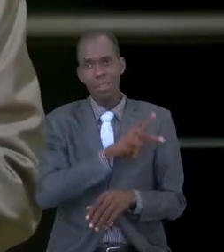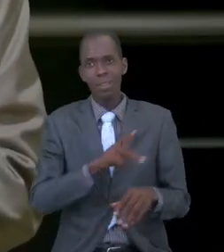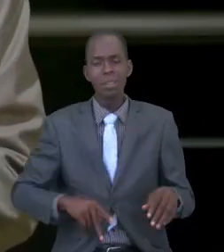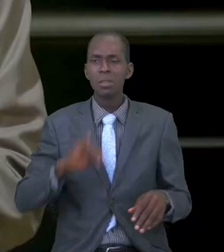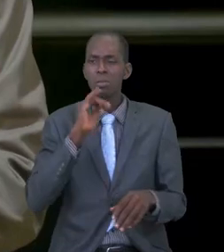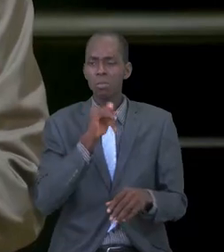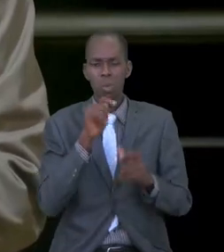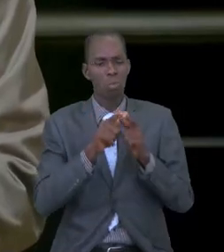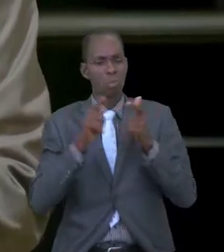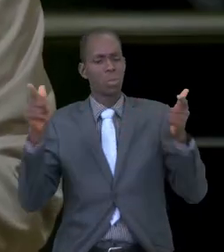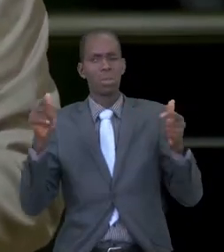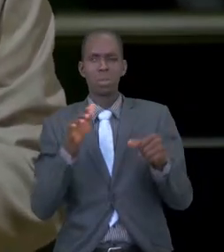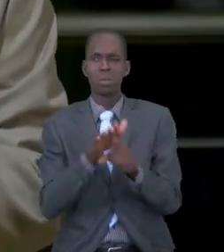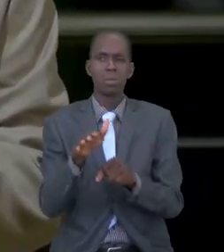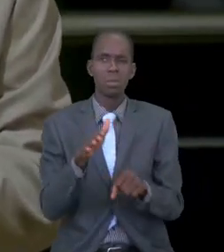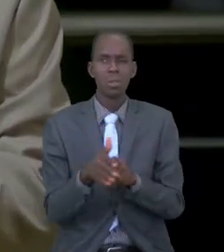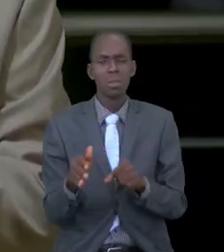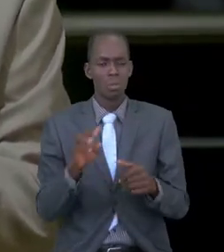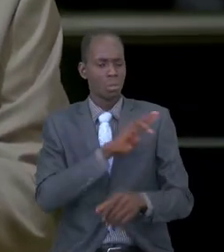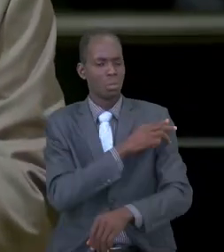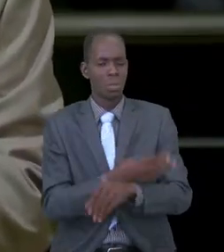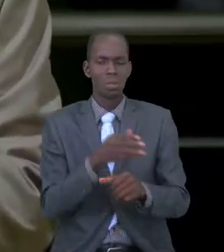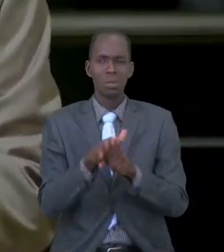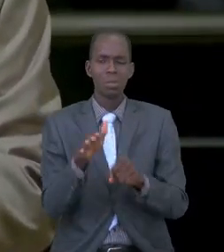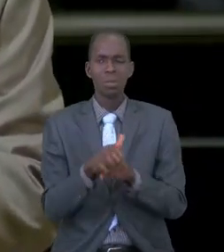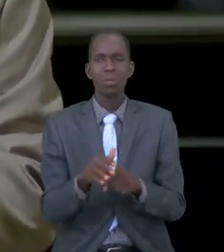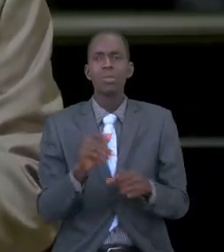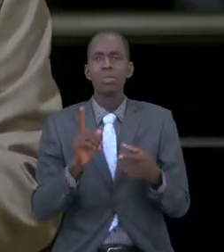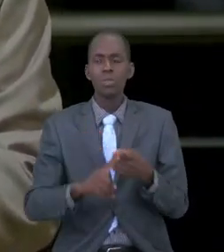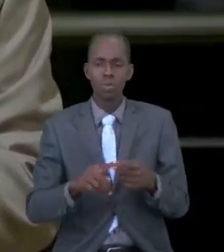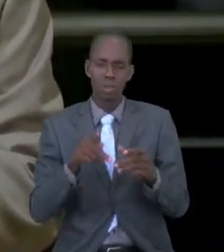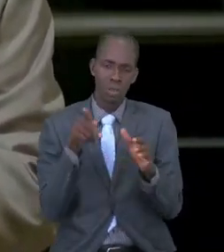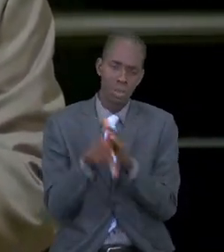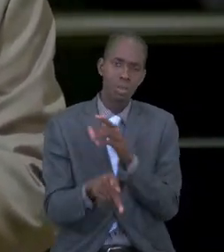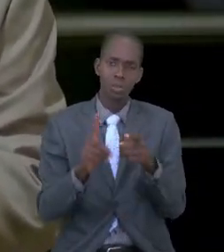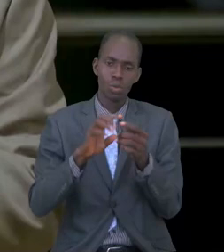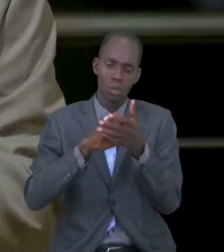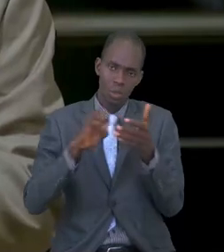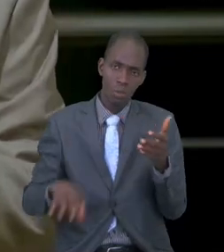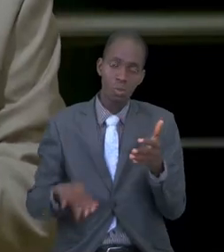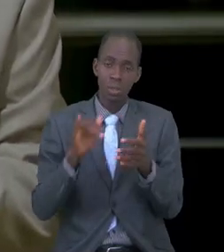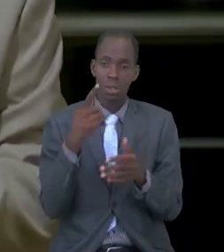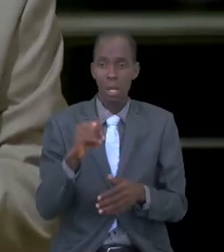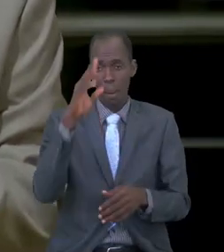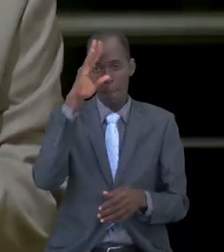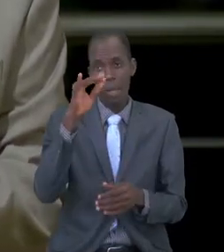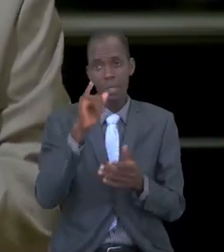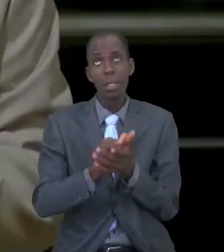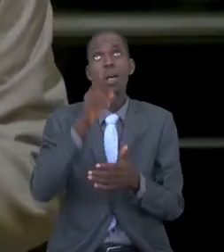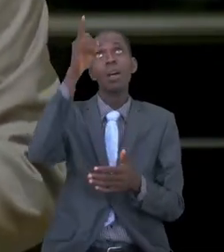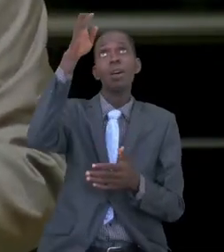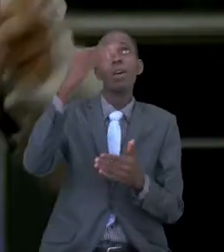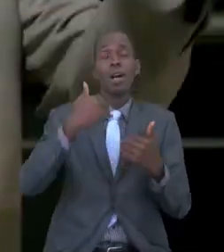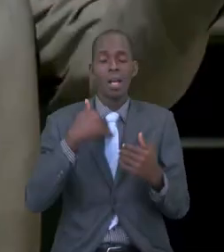not mighty enough to exterminate the man that God has chosen to lead